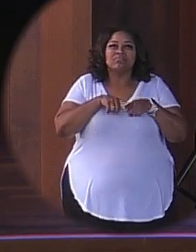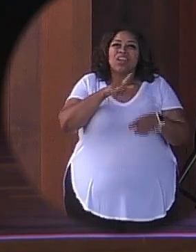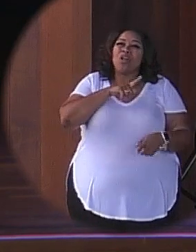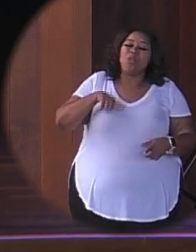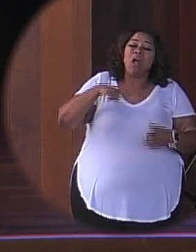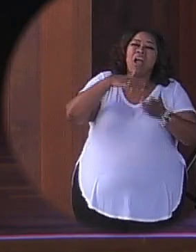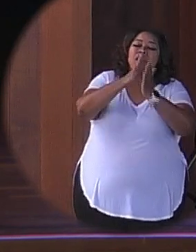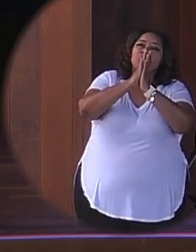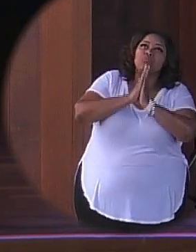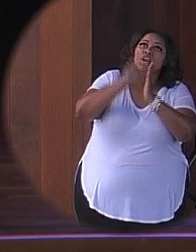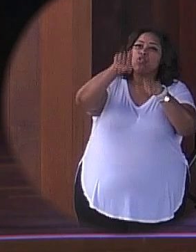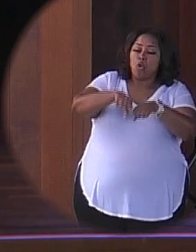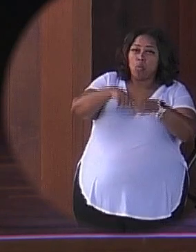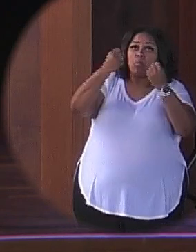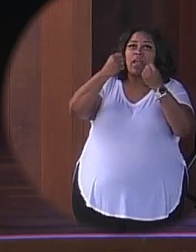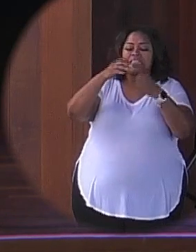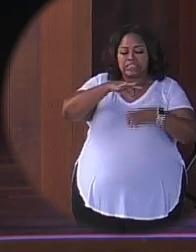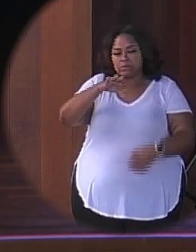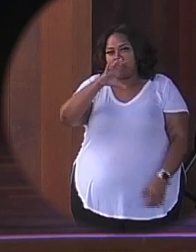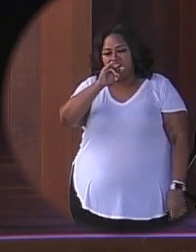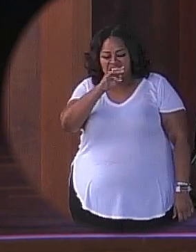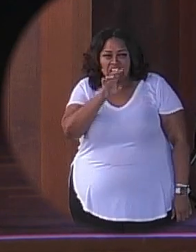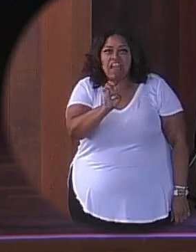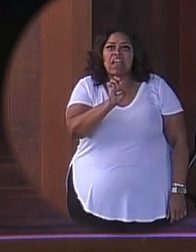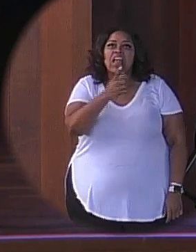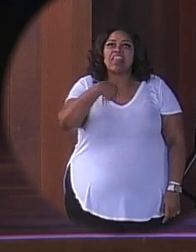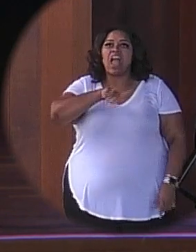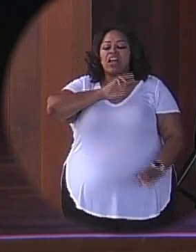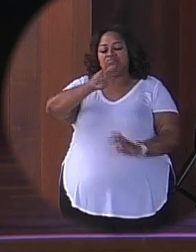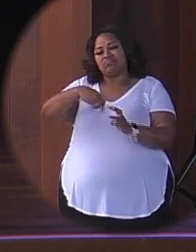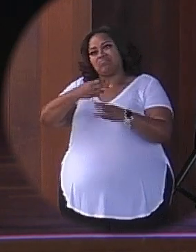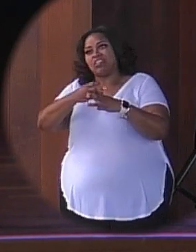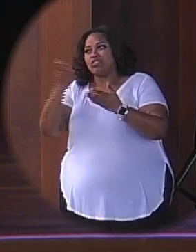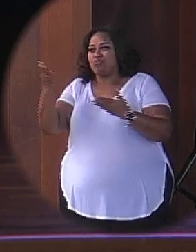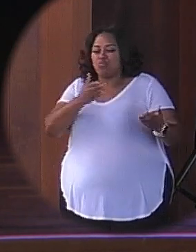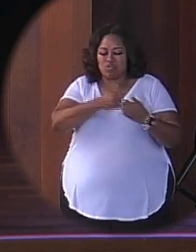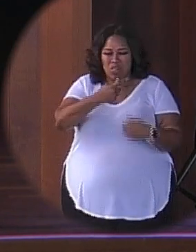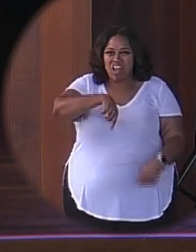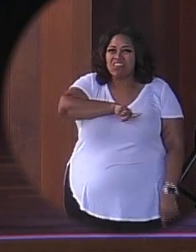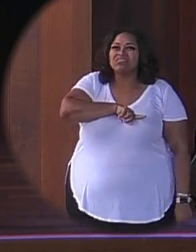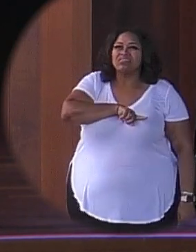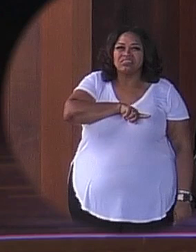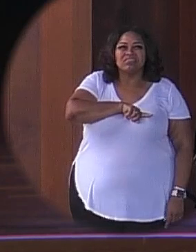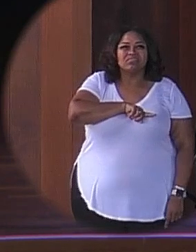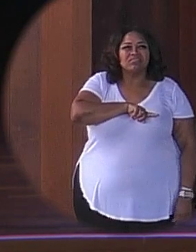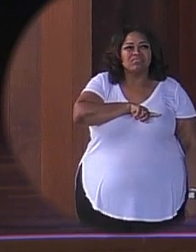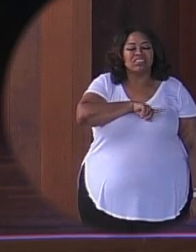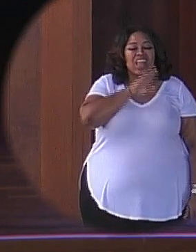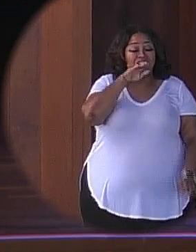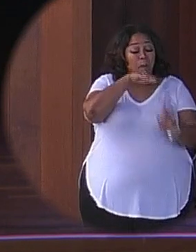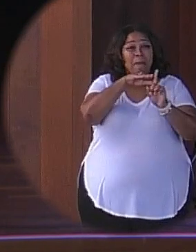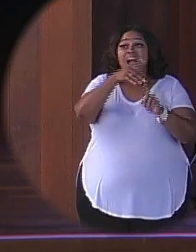Lord, I pray that you would break the spirit of Cain that our society breeds within us and